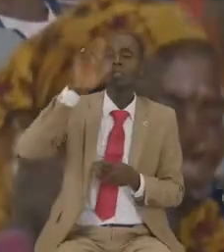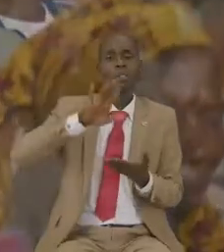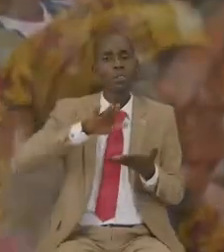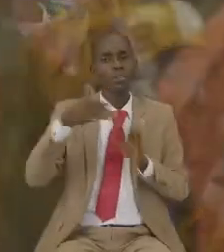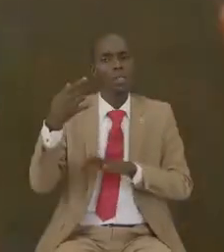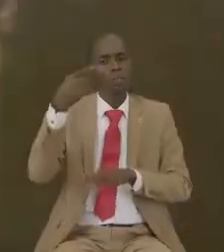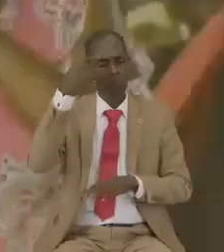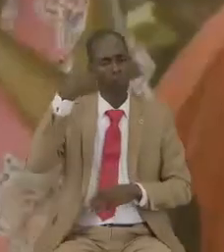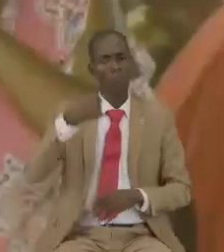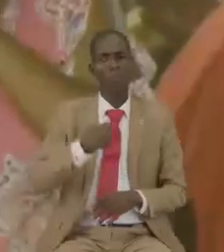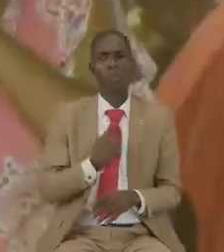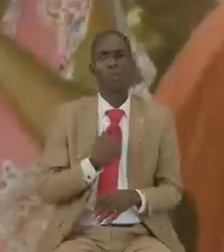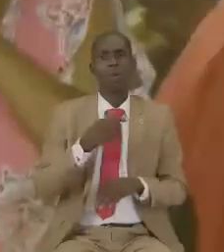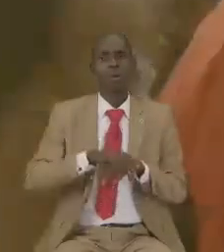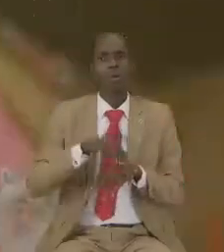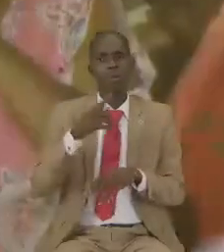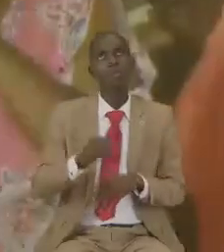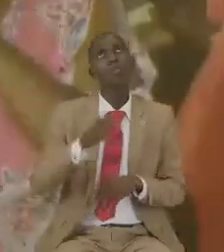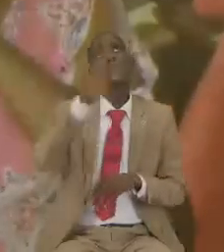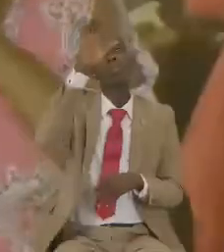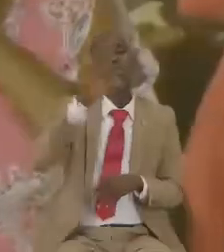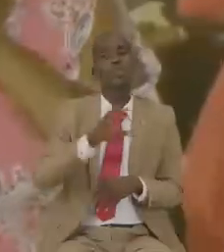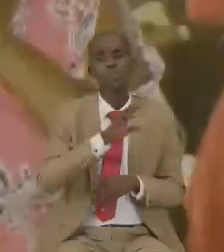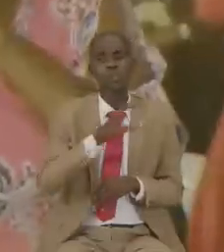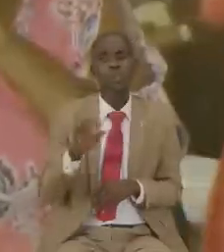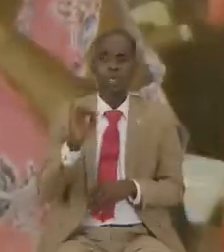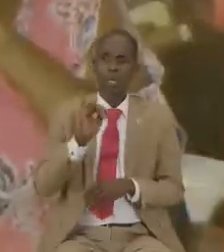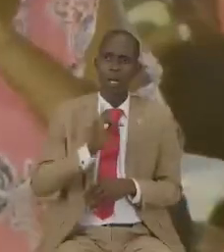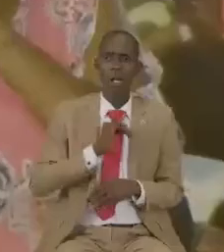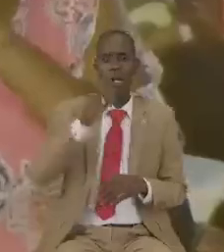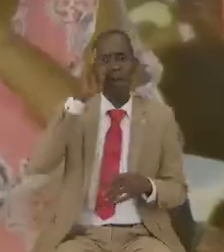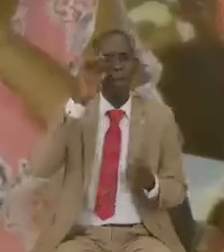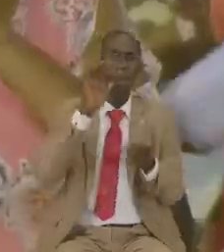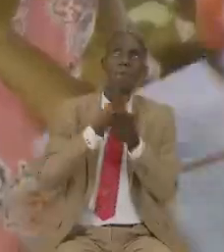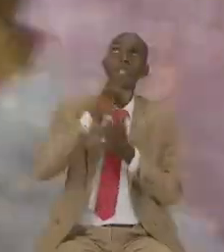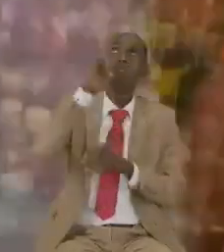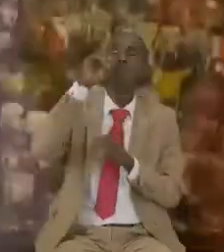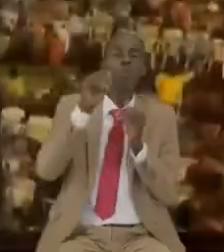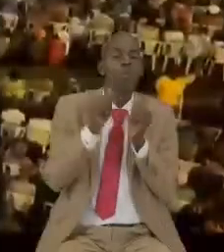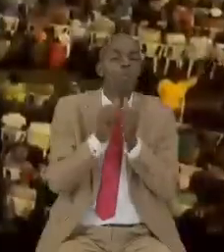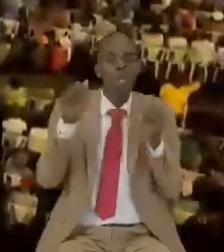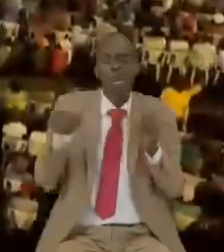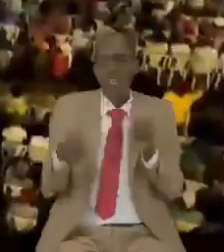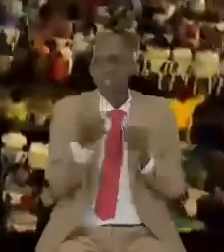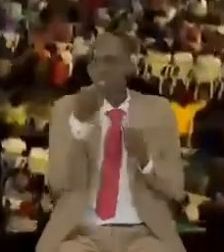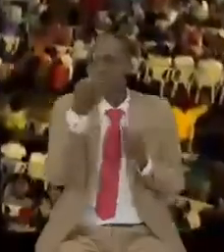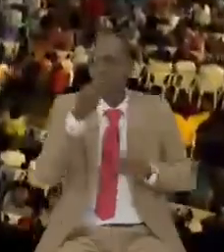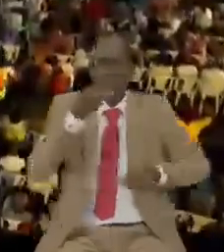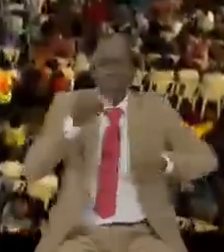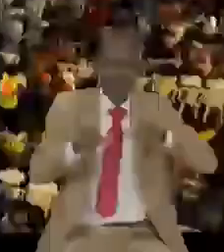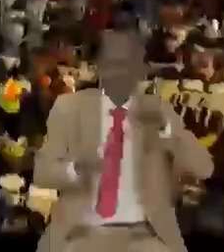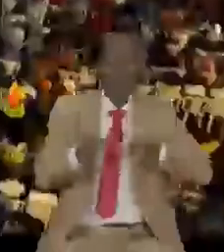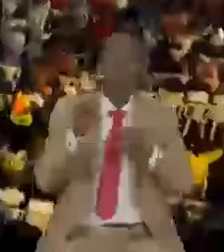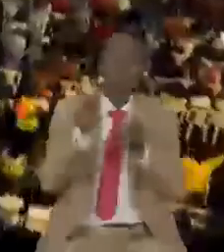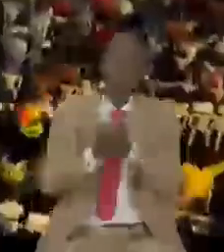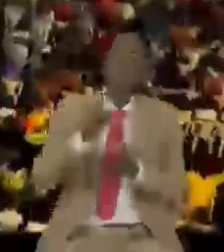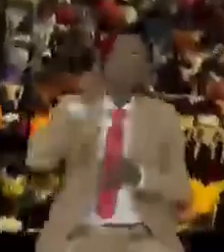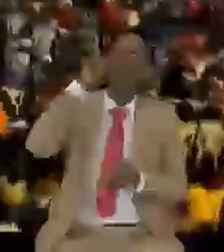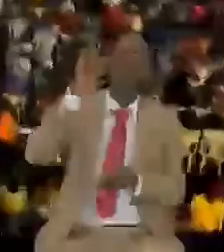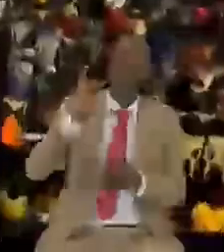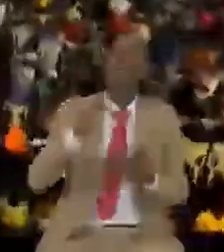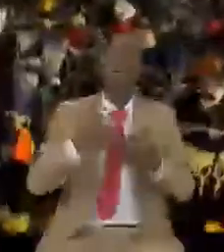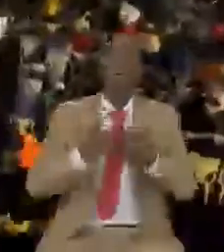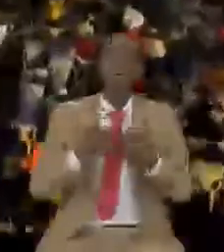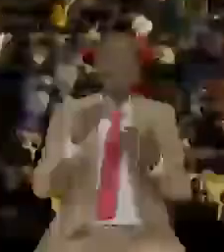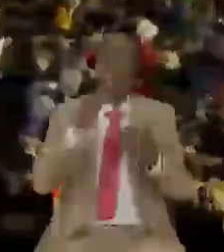me on the cross. I believe him without any shadow of doubt that he has been given